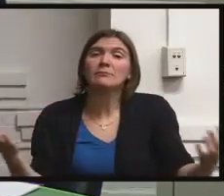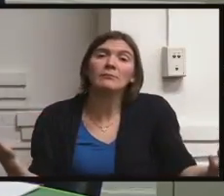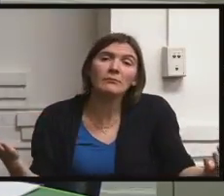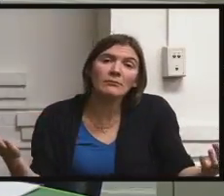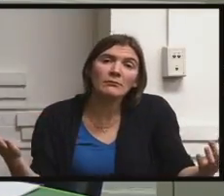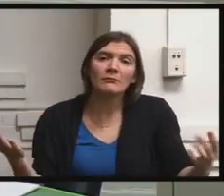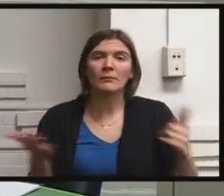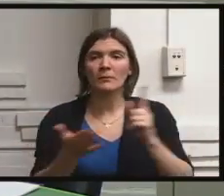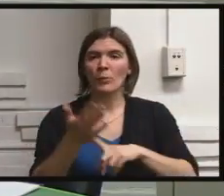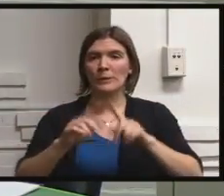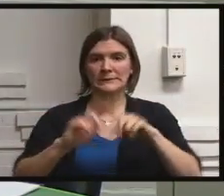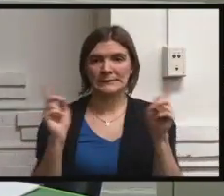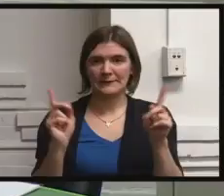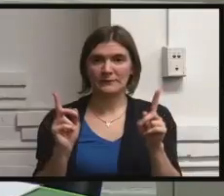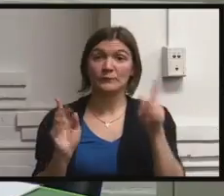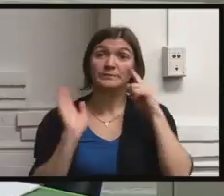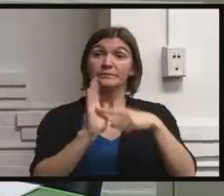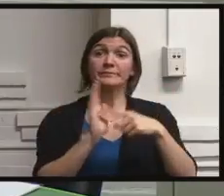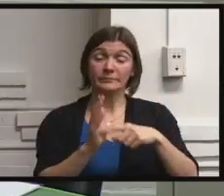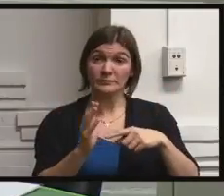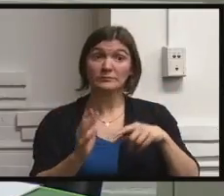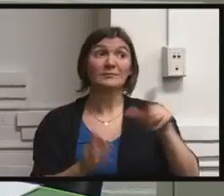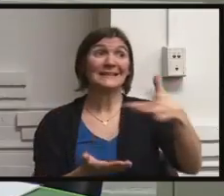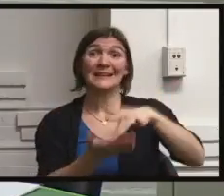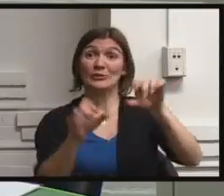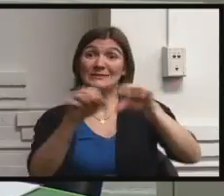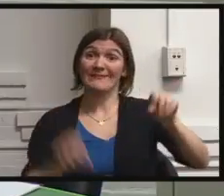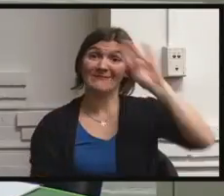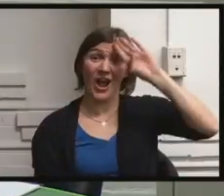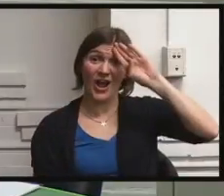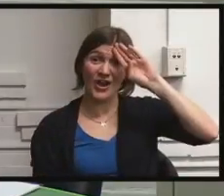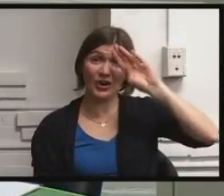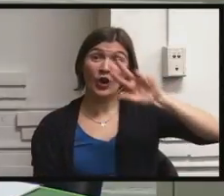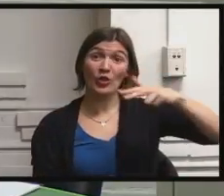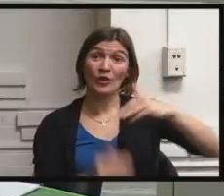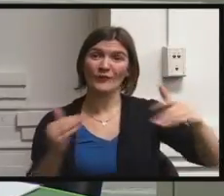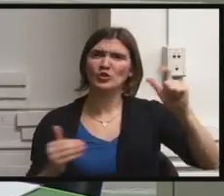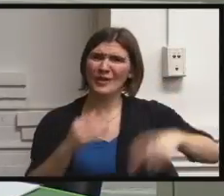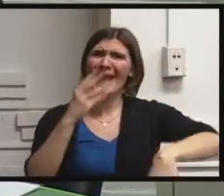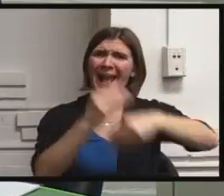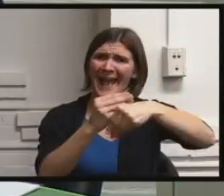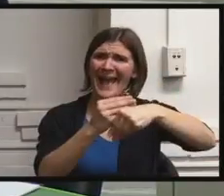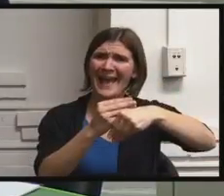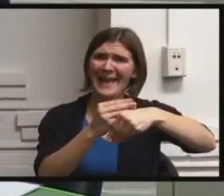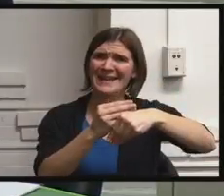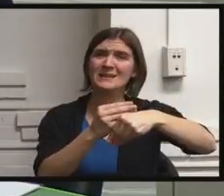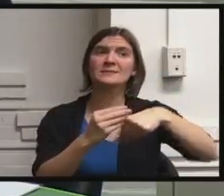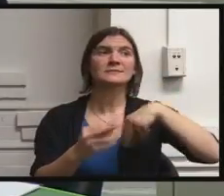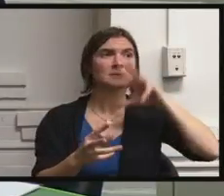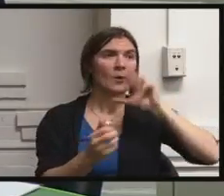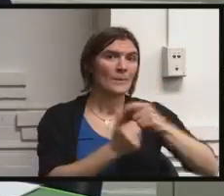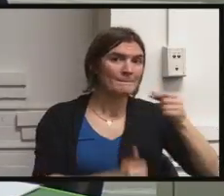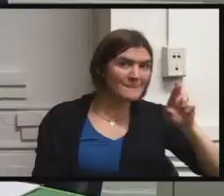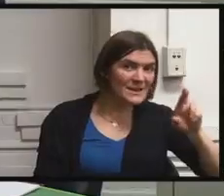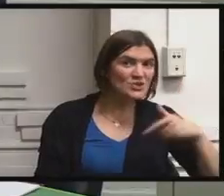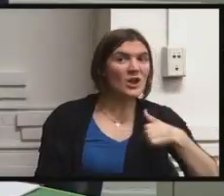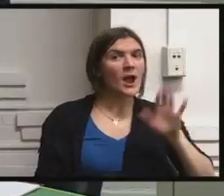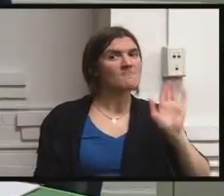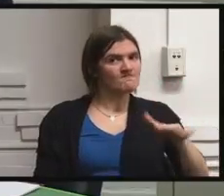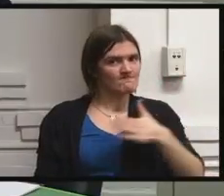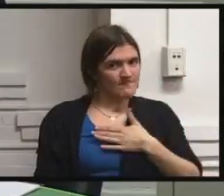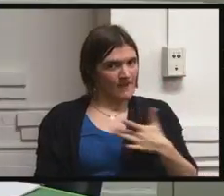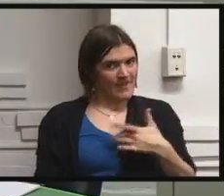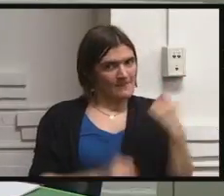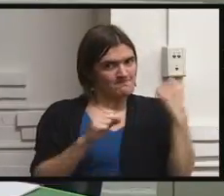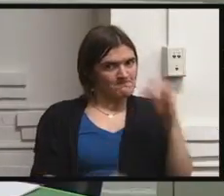of the of Central Station, I think should be added on there. And I've talked to Peter, and I've expressed my